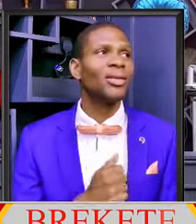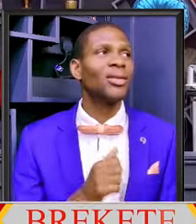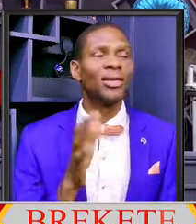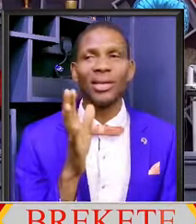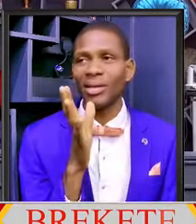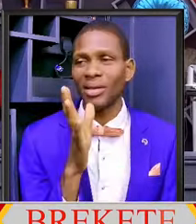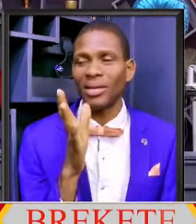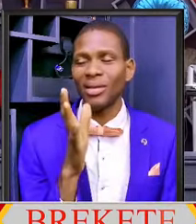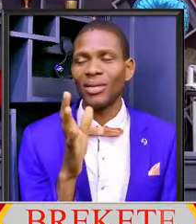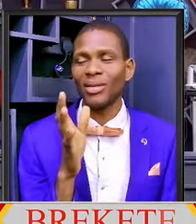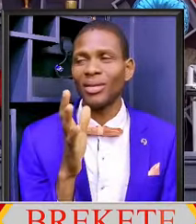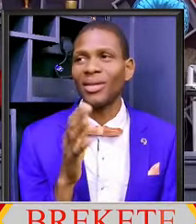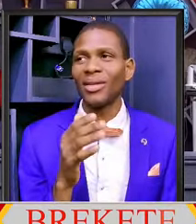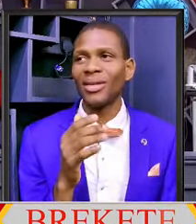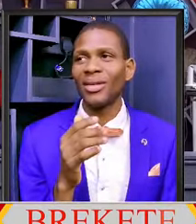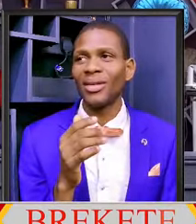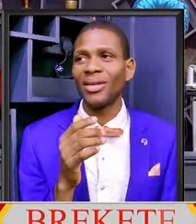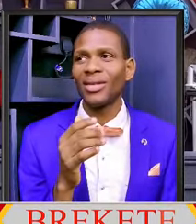Sorry, ma.